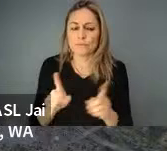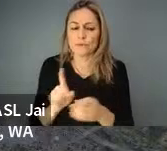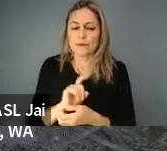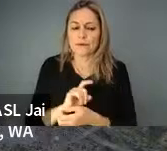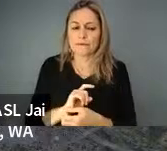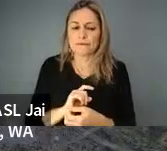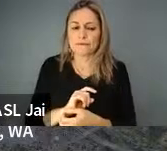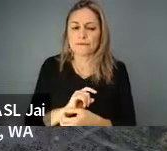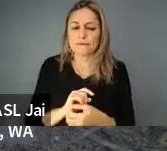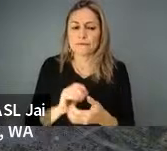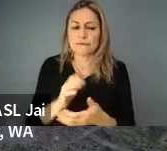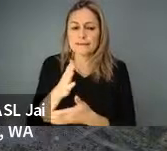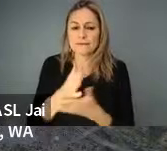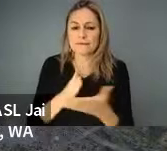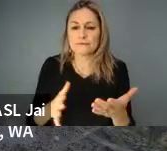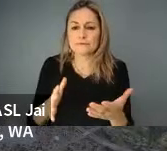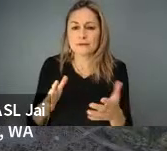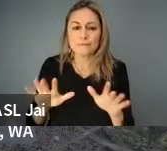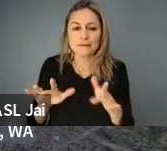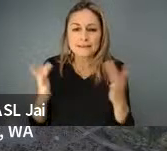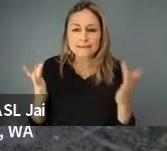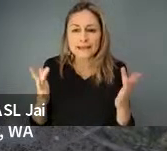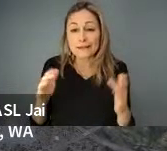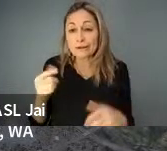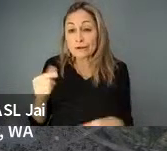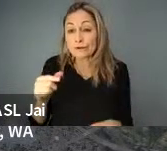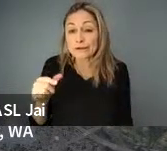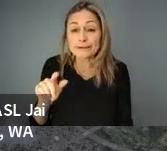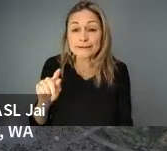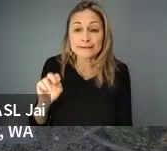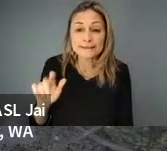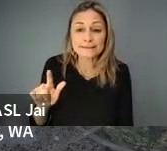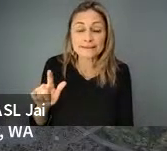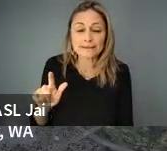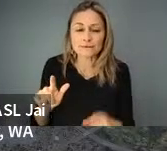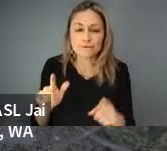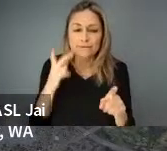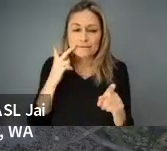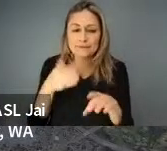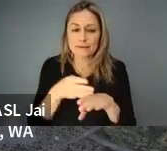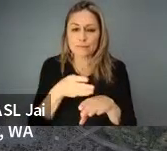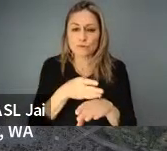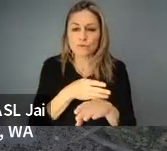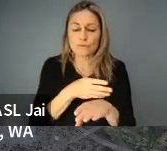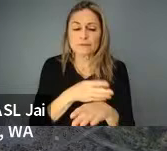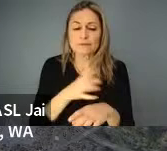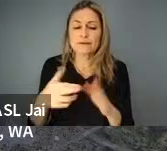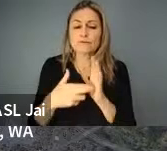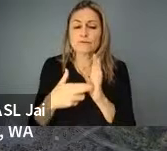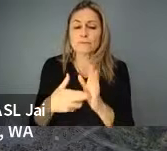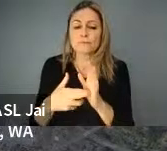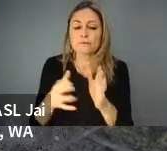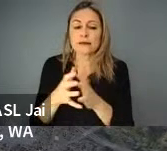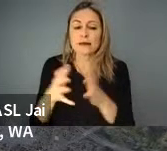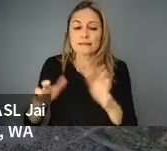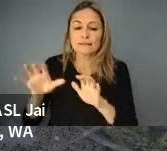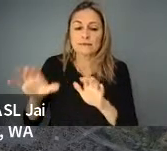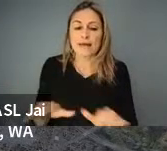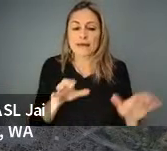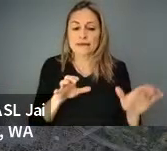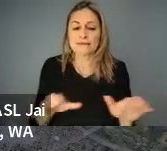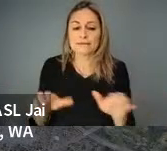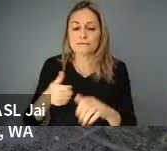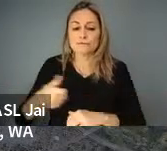some light green or teal improvements that represent a lot of active